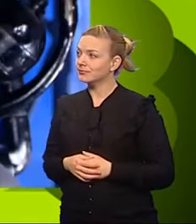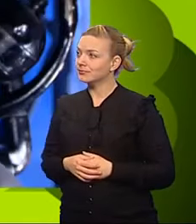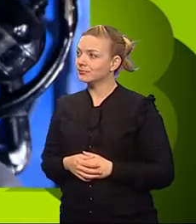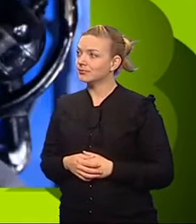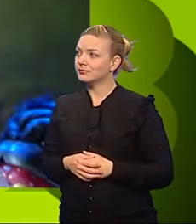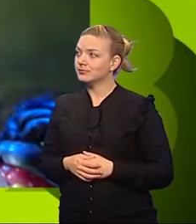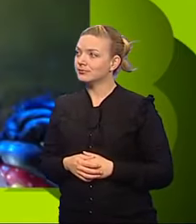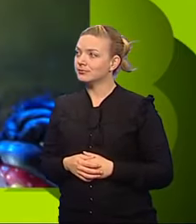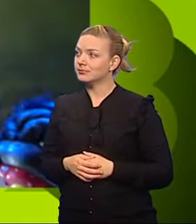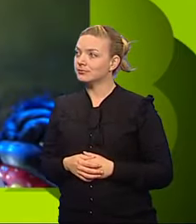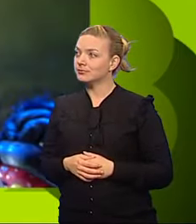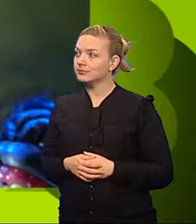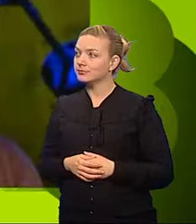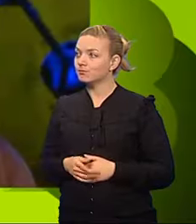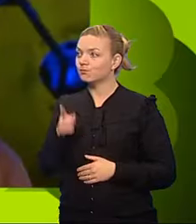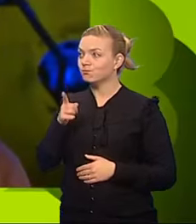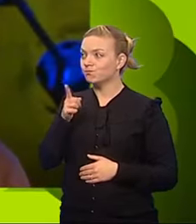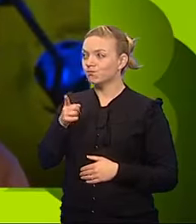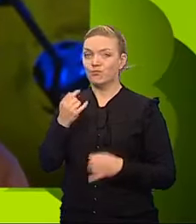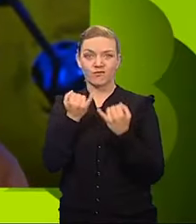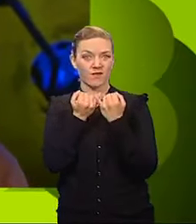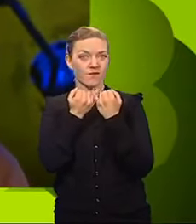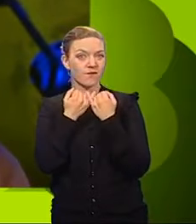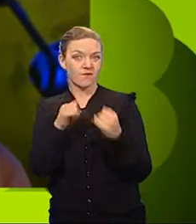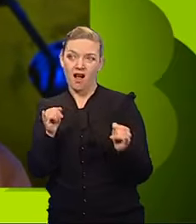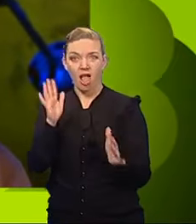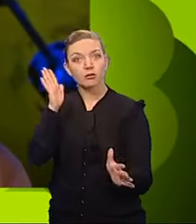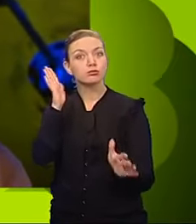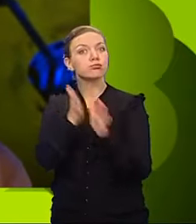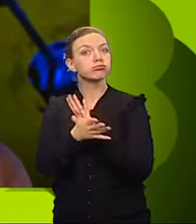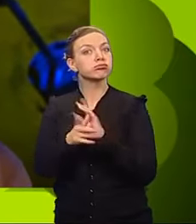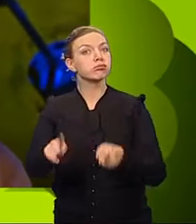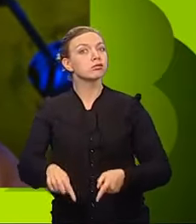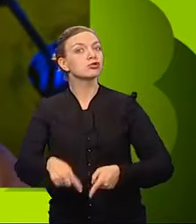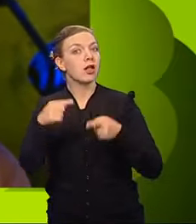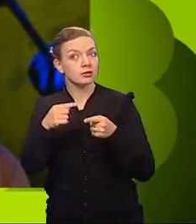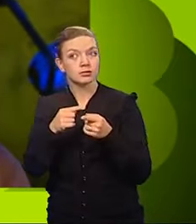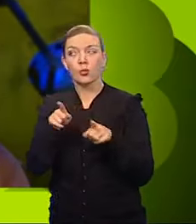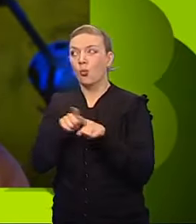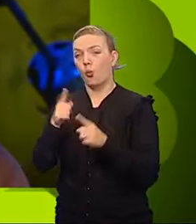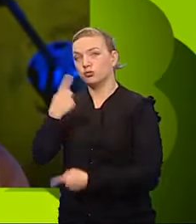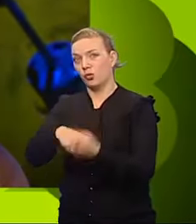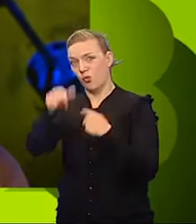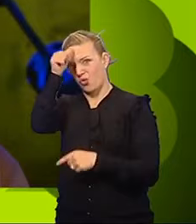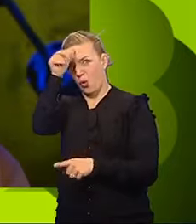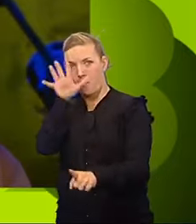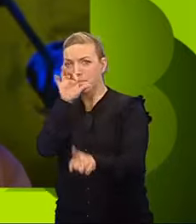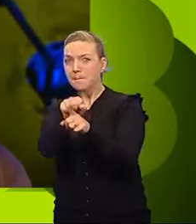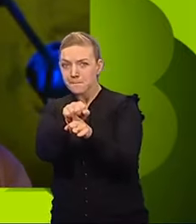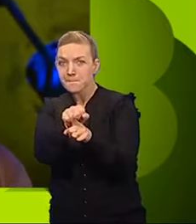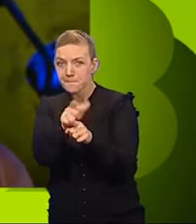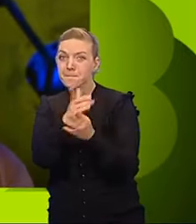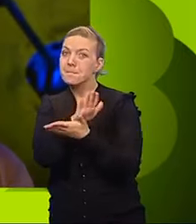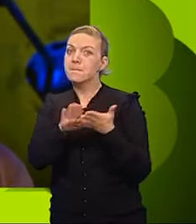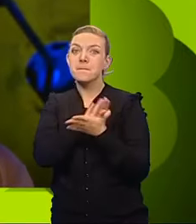Tom, you failed to sabotage the challenge and you were detected. Therefore,